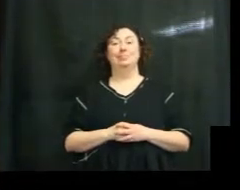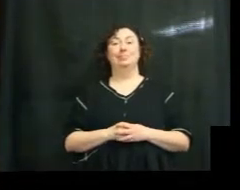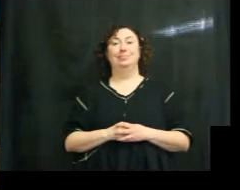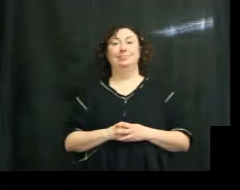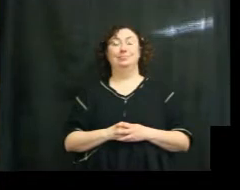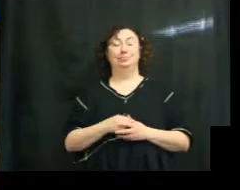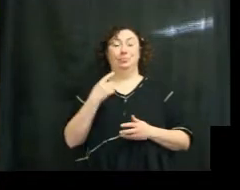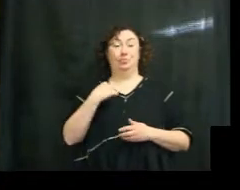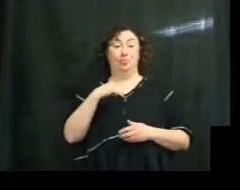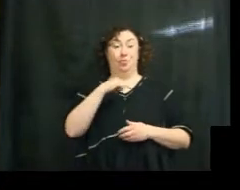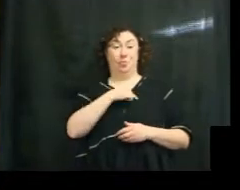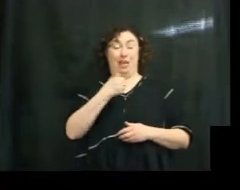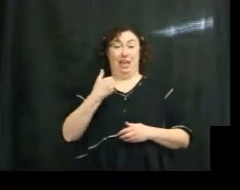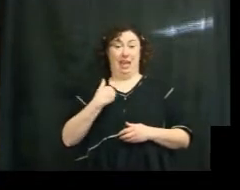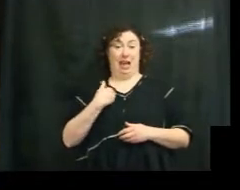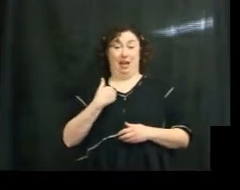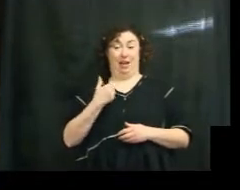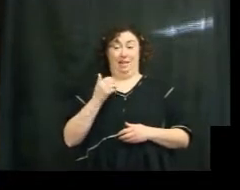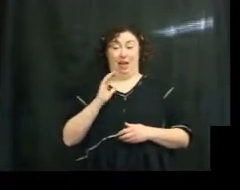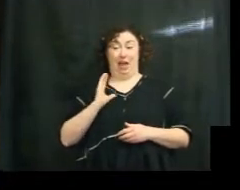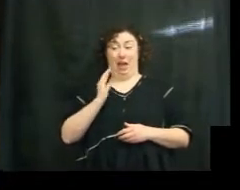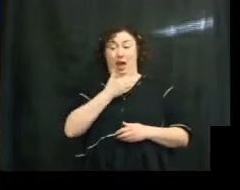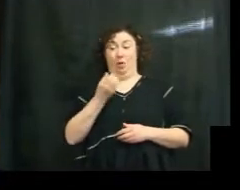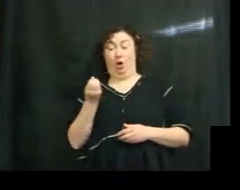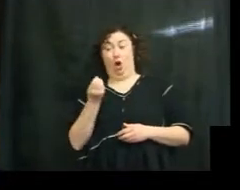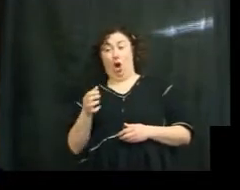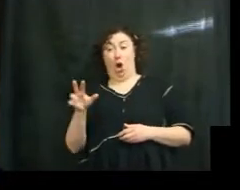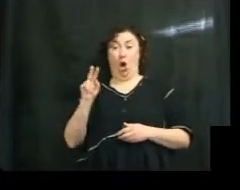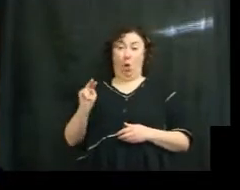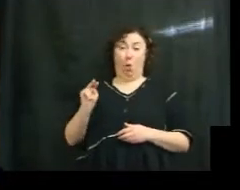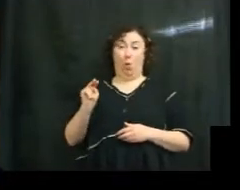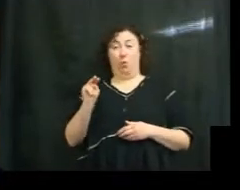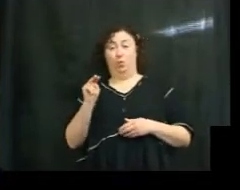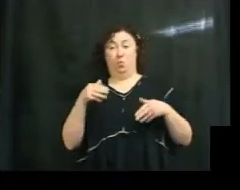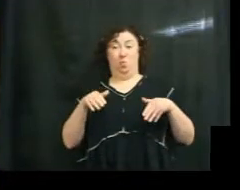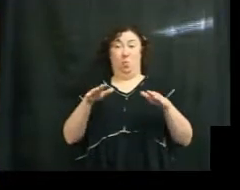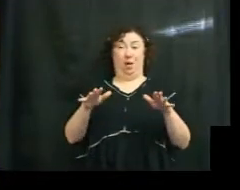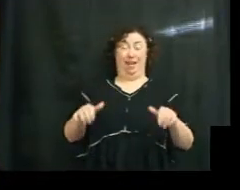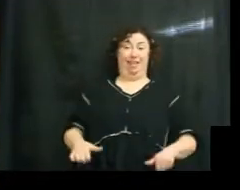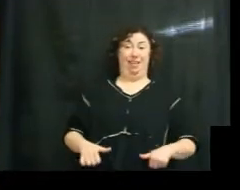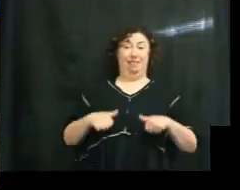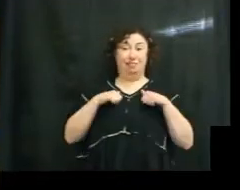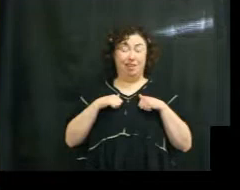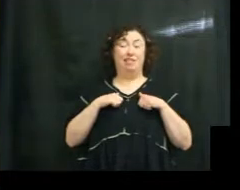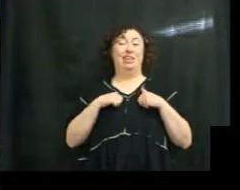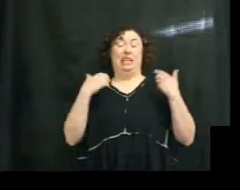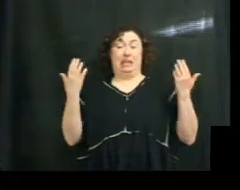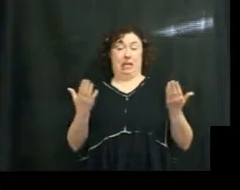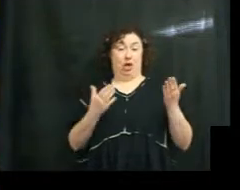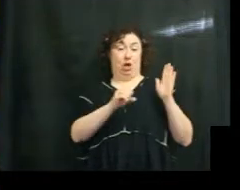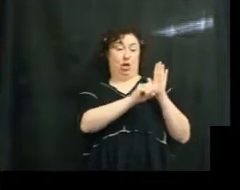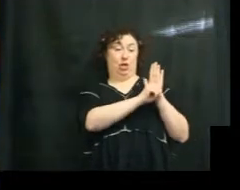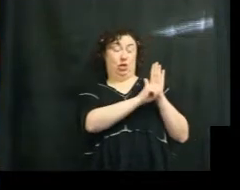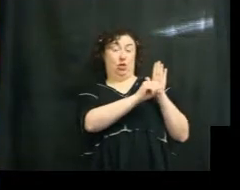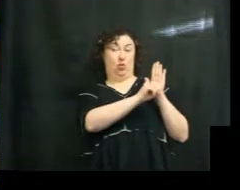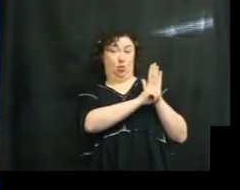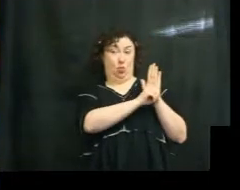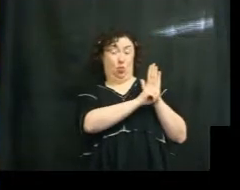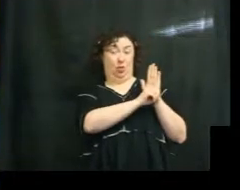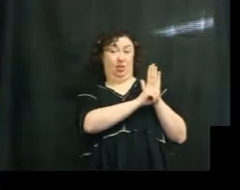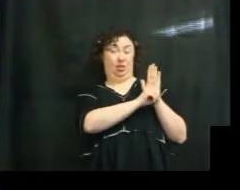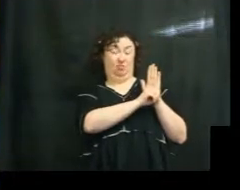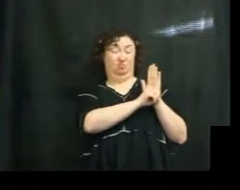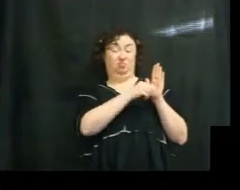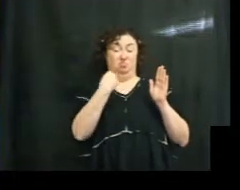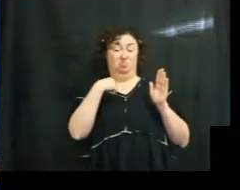We have our own way of living down here in New Orleans, and our own way of talking too. And that's